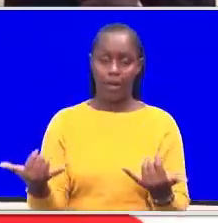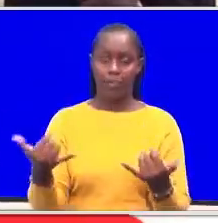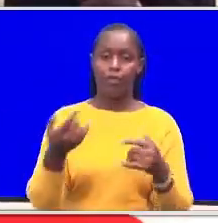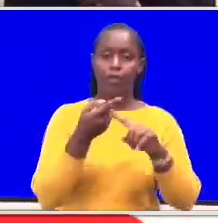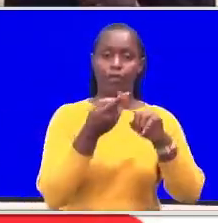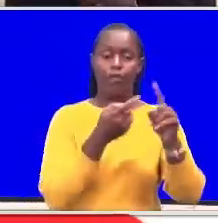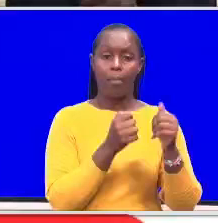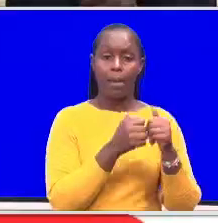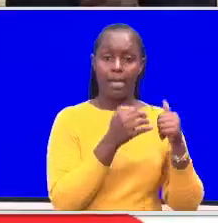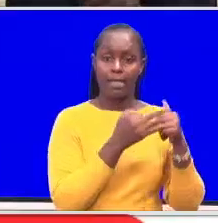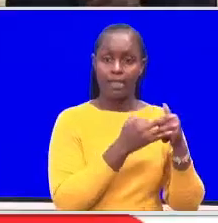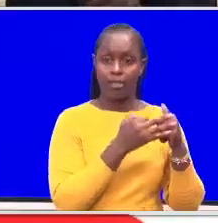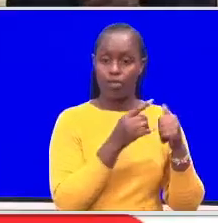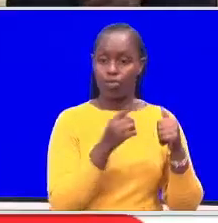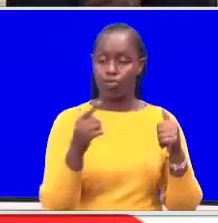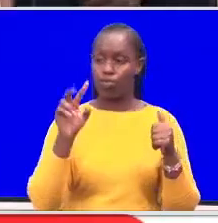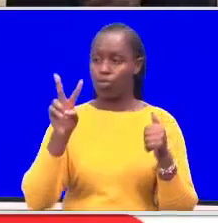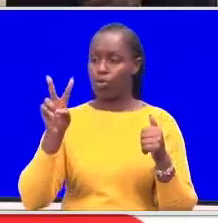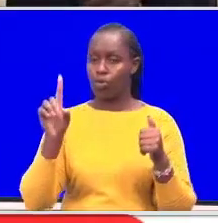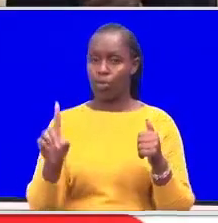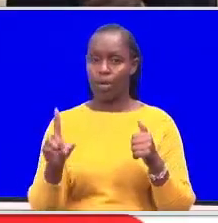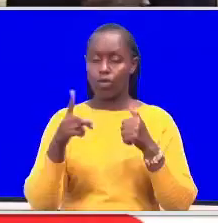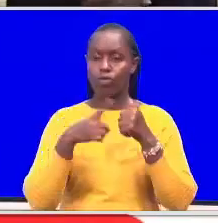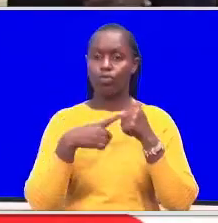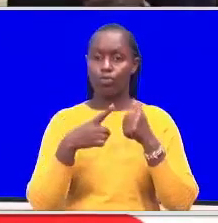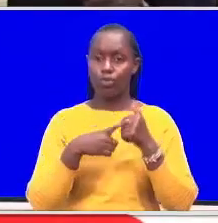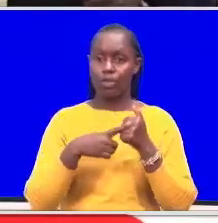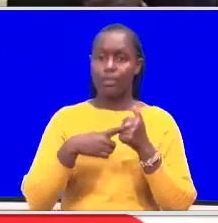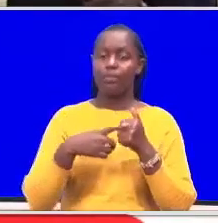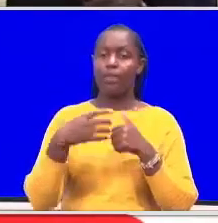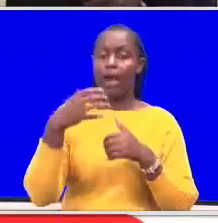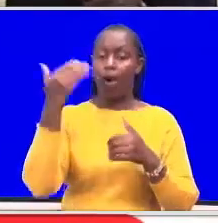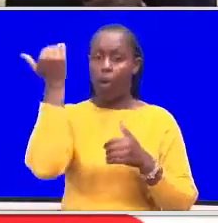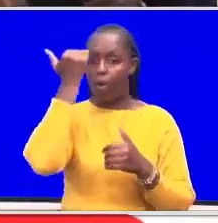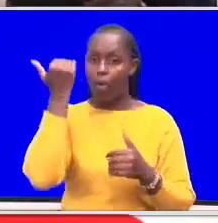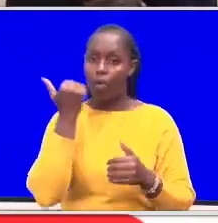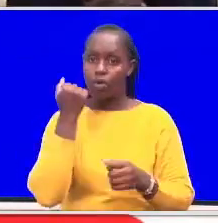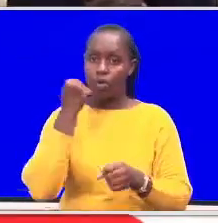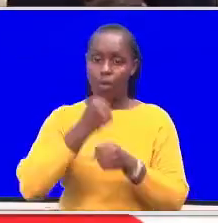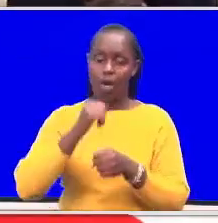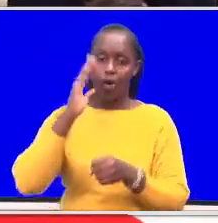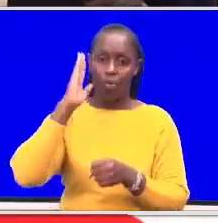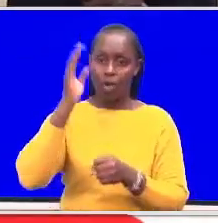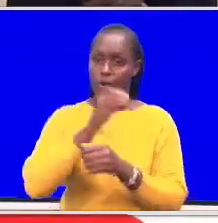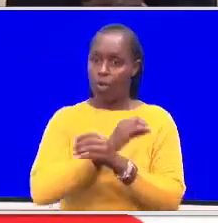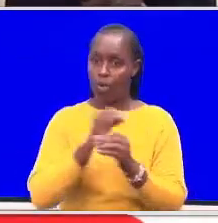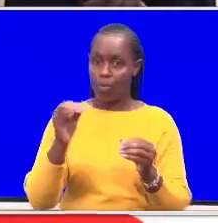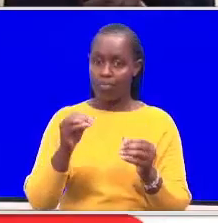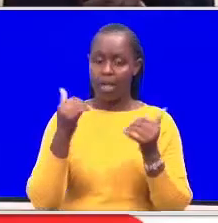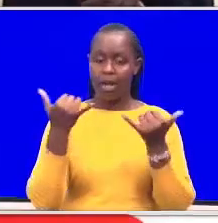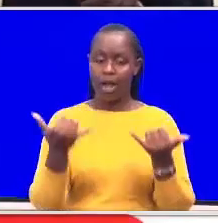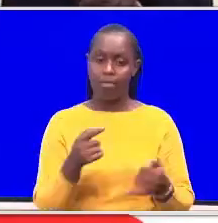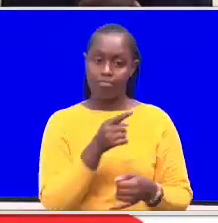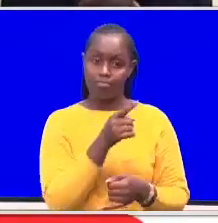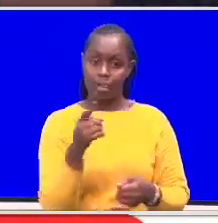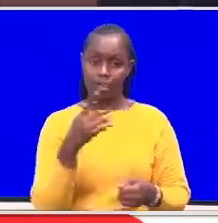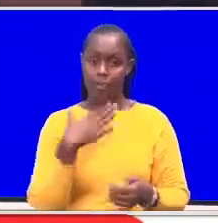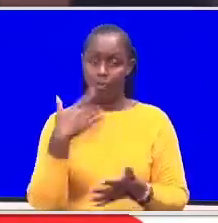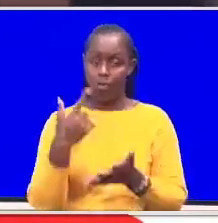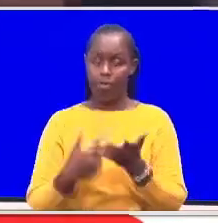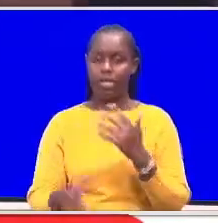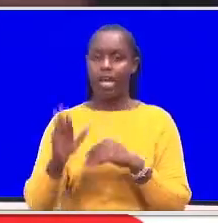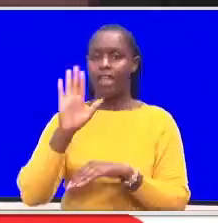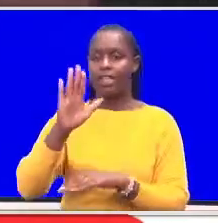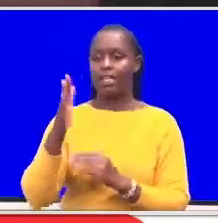18 hadi 21 Juni zitasitishwa, vyama vya maafisa hao vikitaka usalama wao kuhakikishwa.